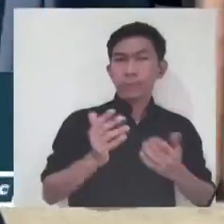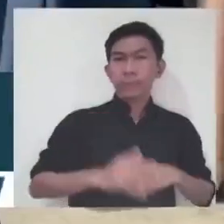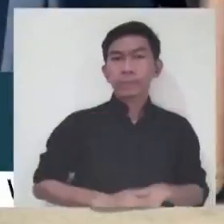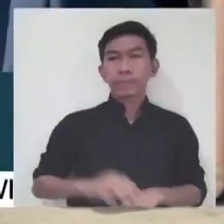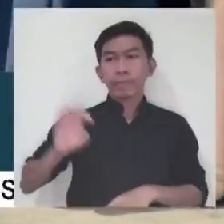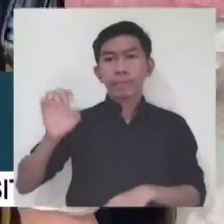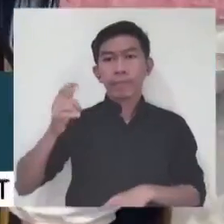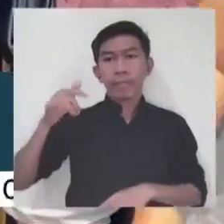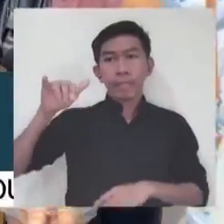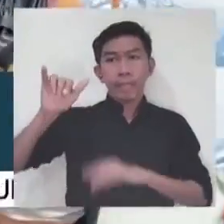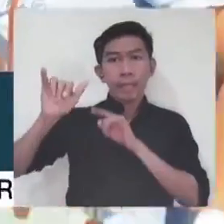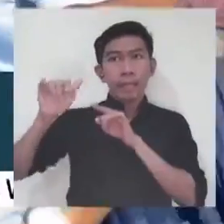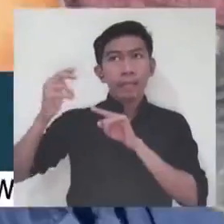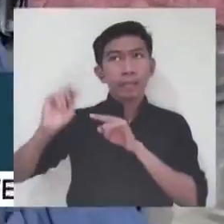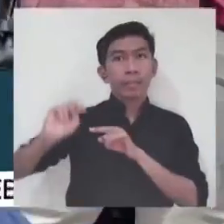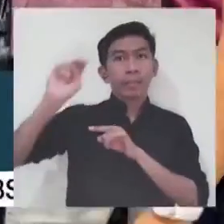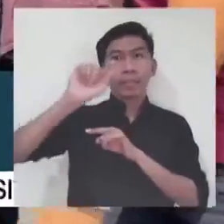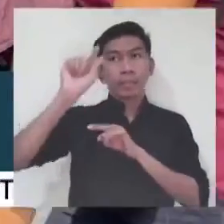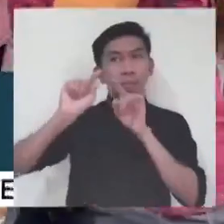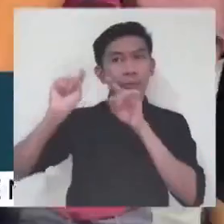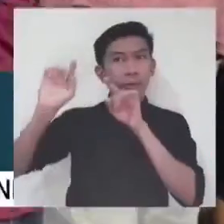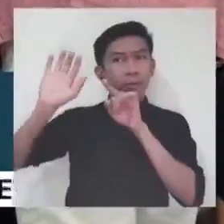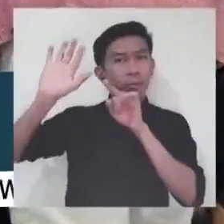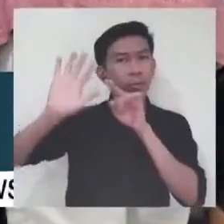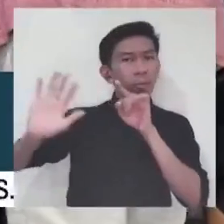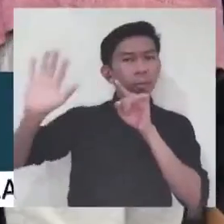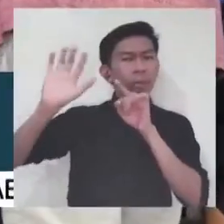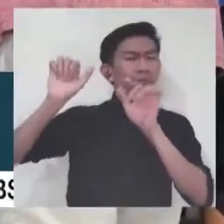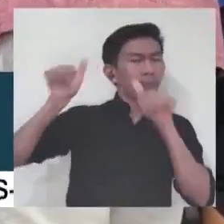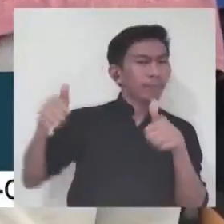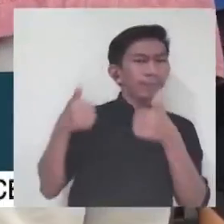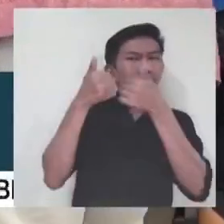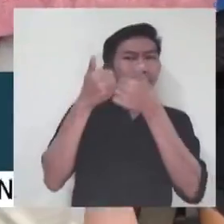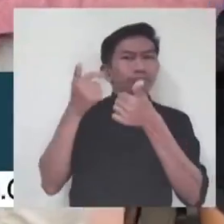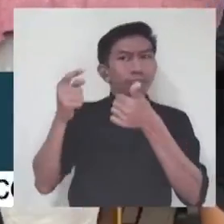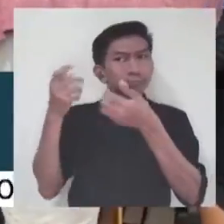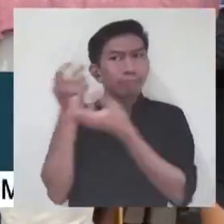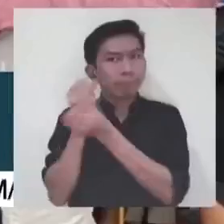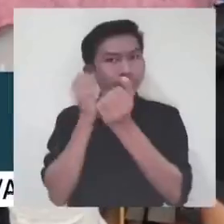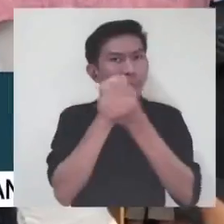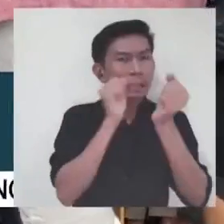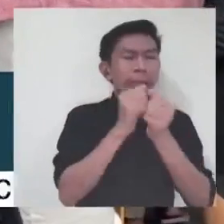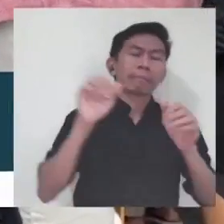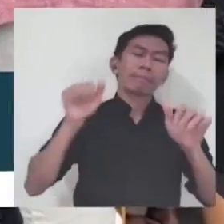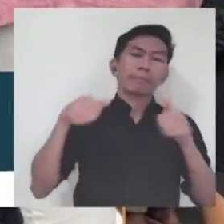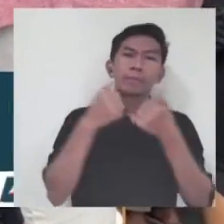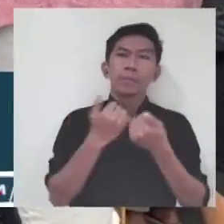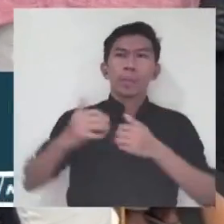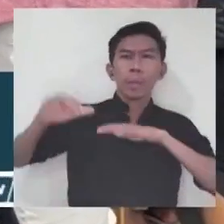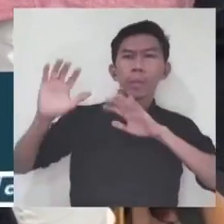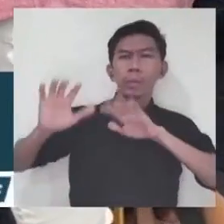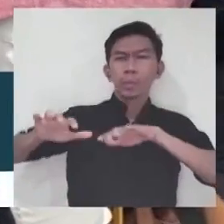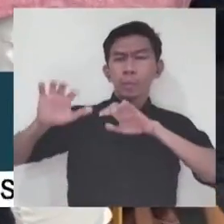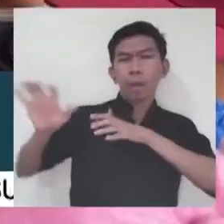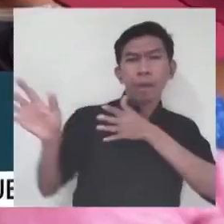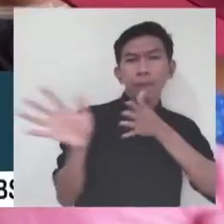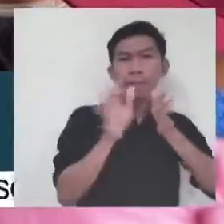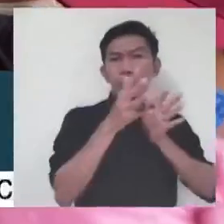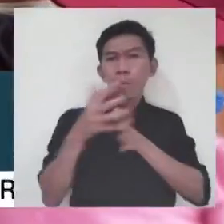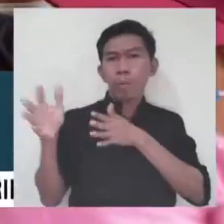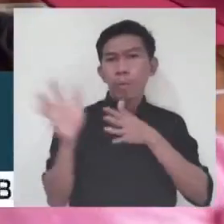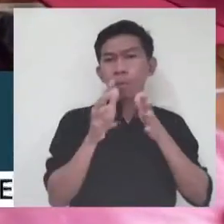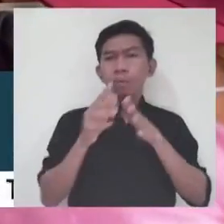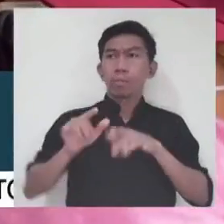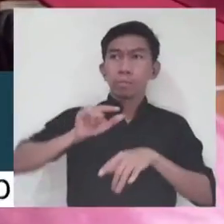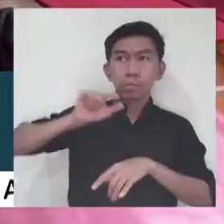in northern Luzon, have faced numerous challenges as well. The strong winds and heavy rainfall forced the cancellation of numerous flights at